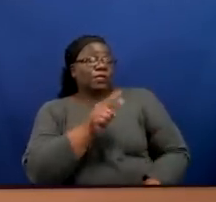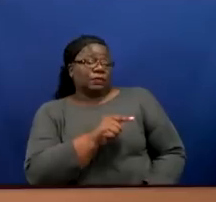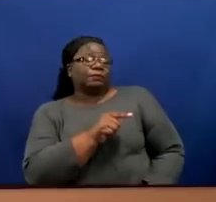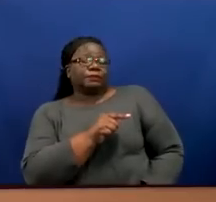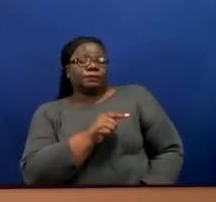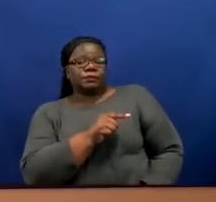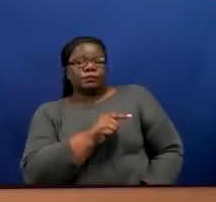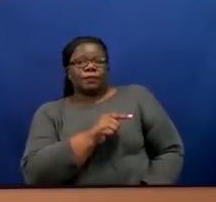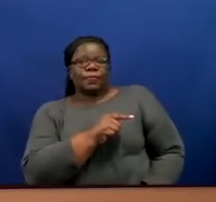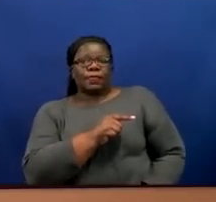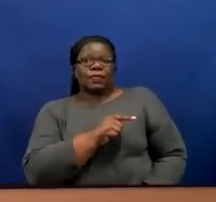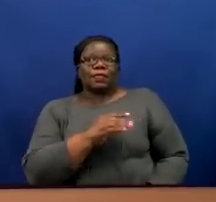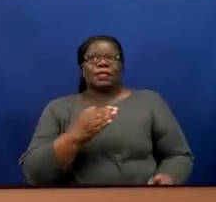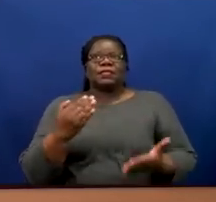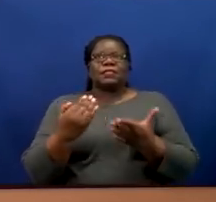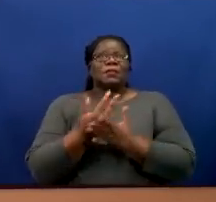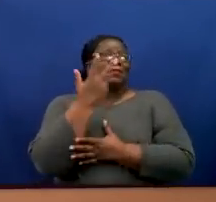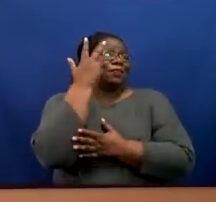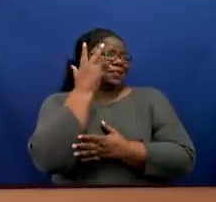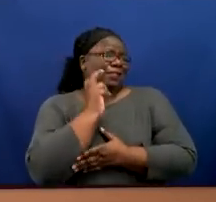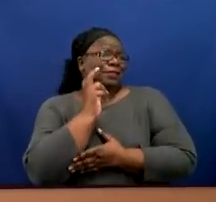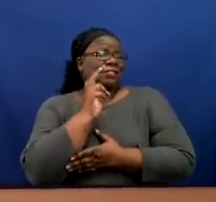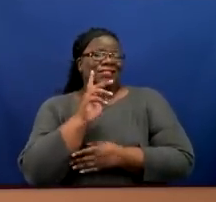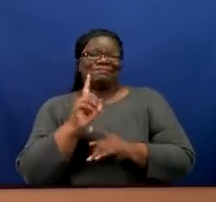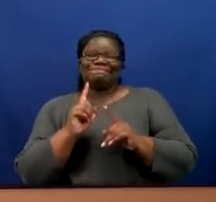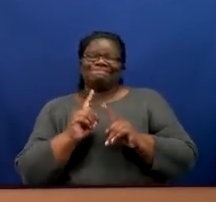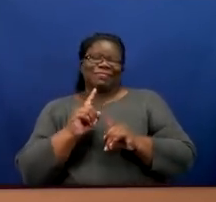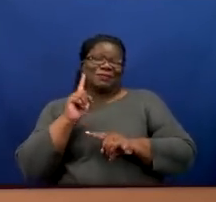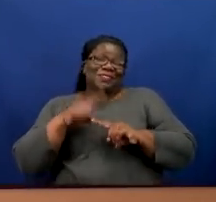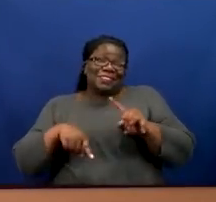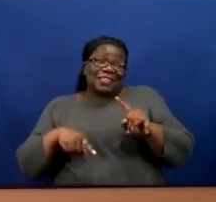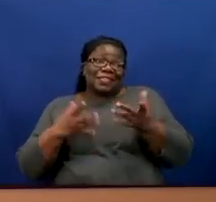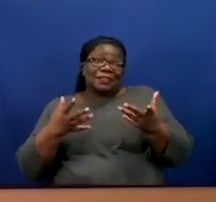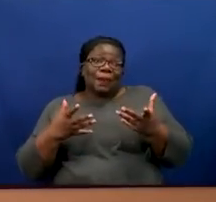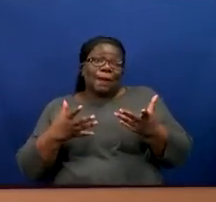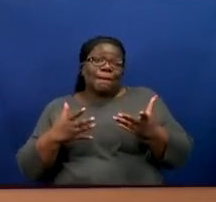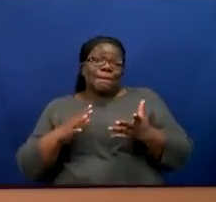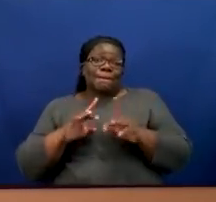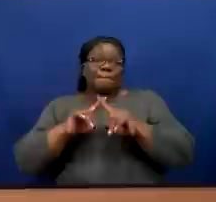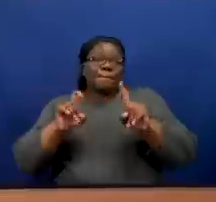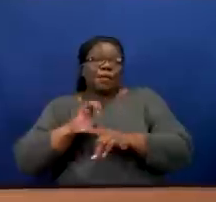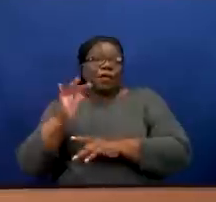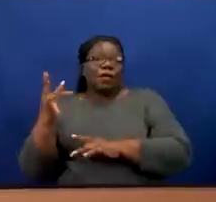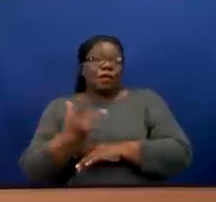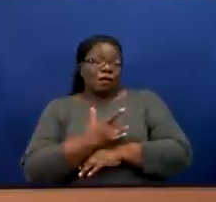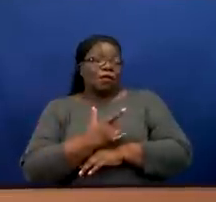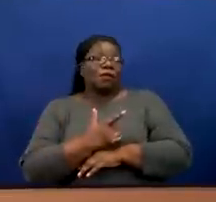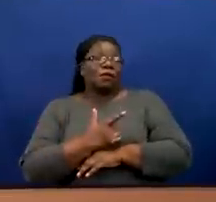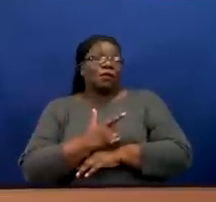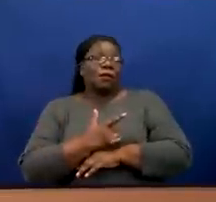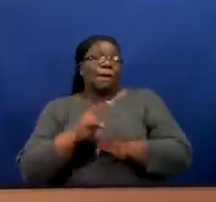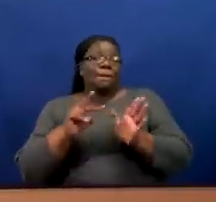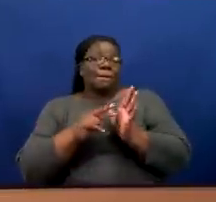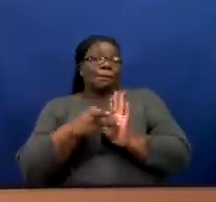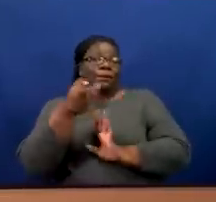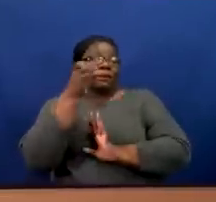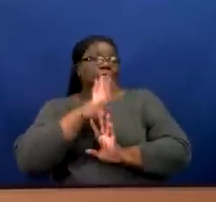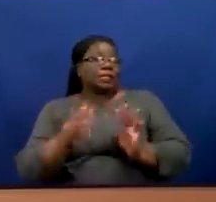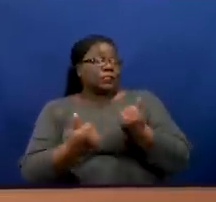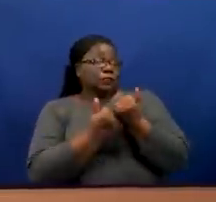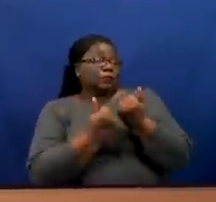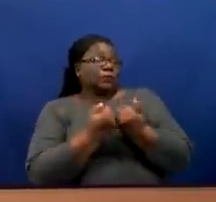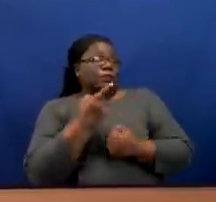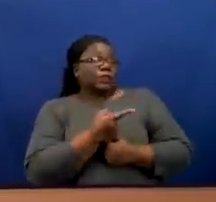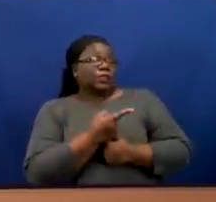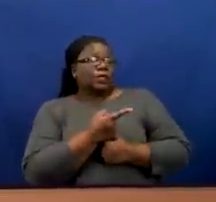again? Some of it is verbal, some of it is nonverbal, but all of it communicates that God is on their side.